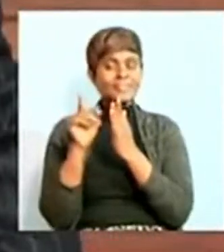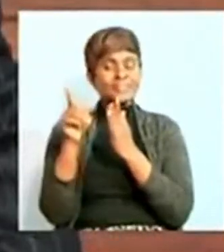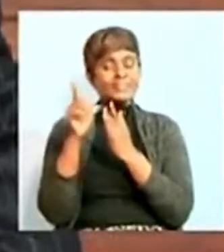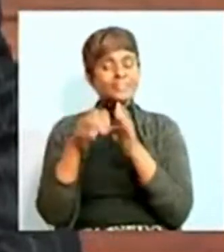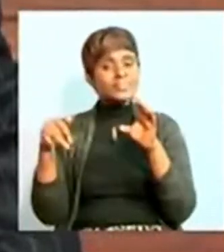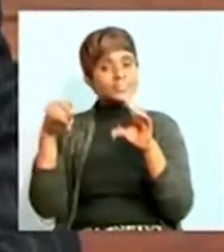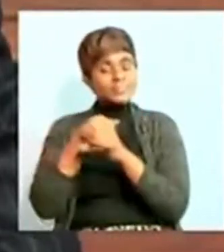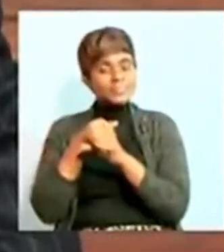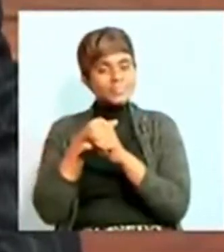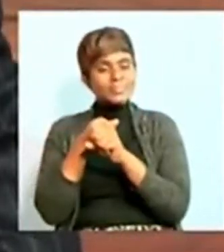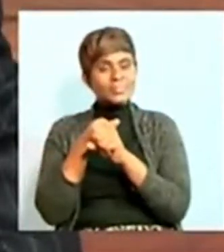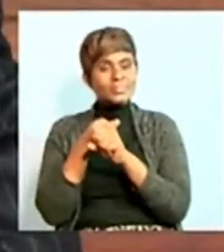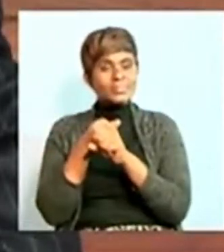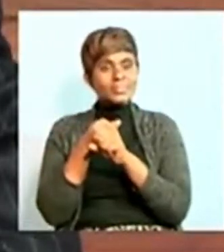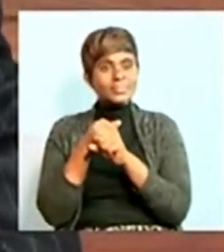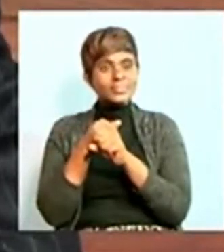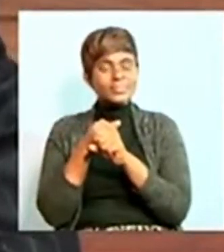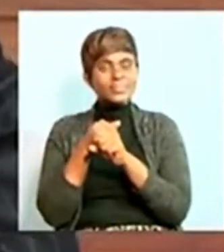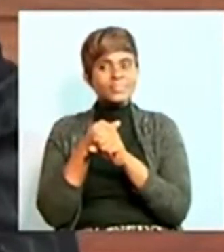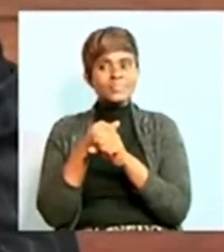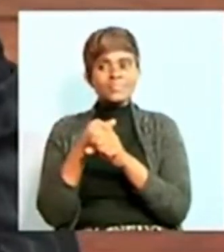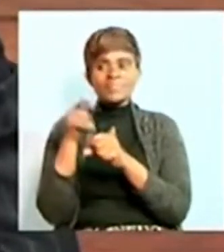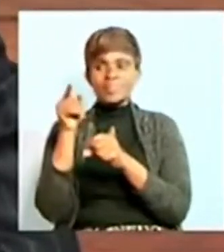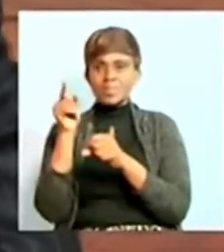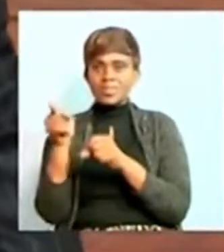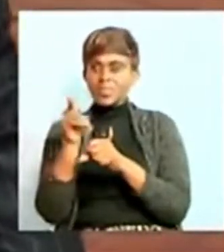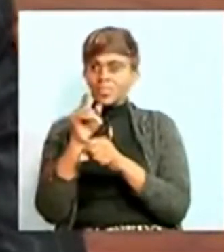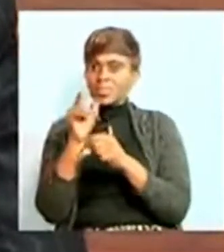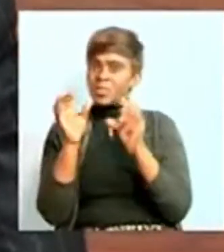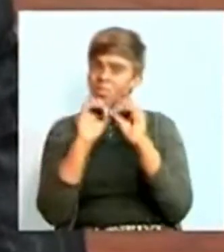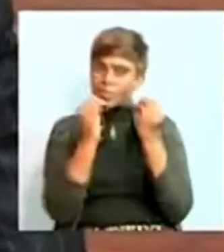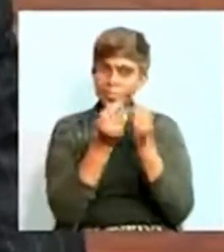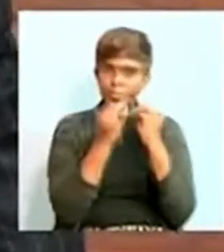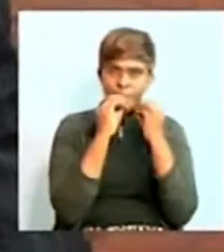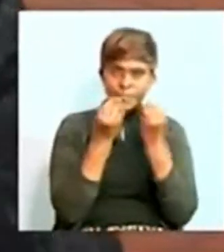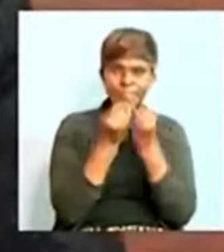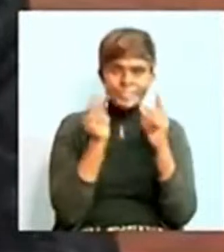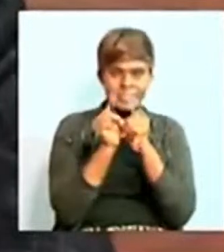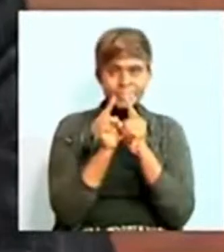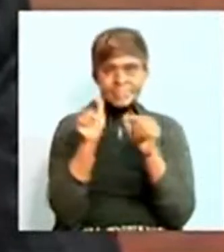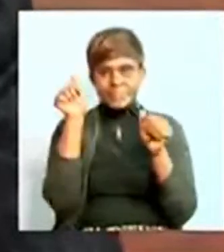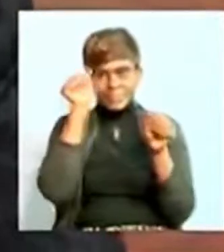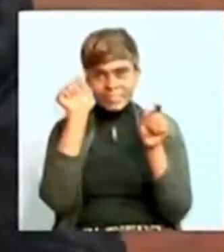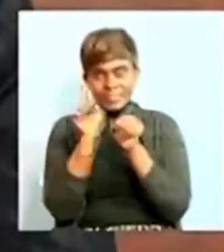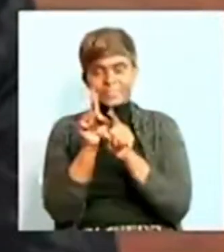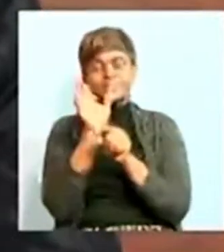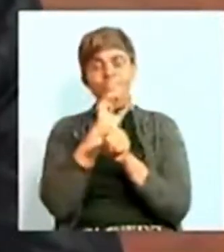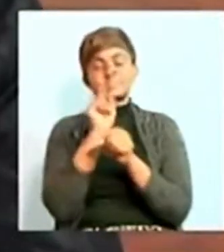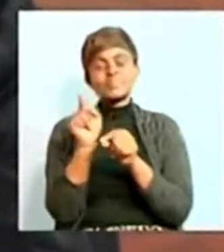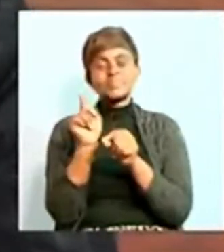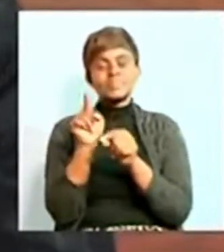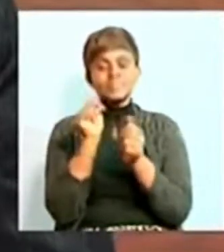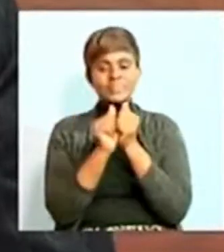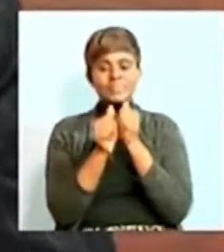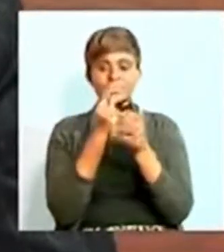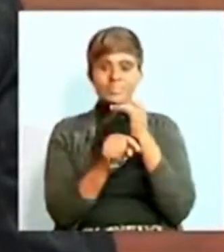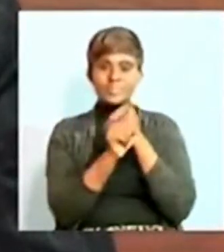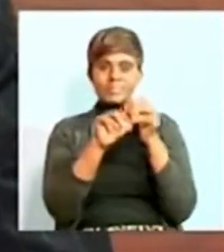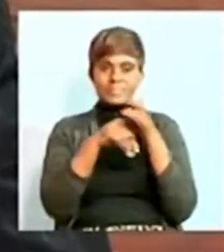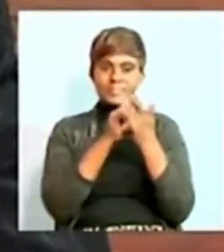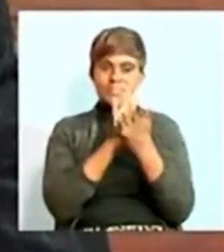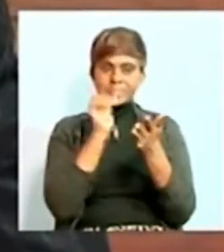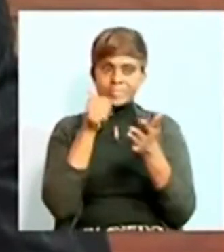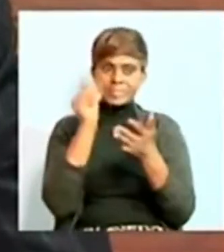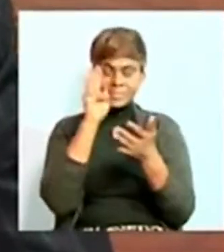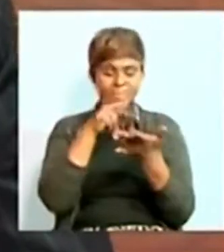engaged the statutory bodies and gone into agreement that this is how much you